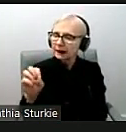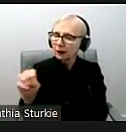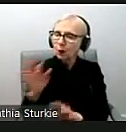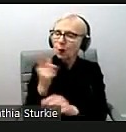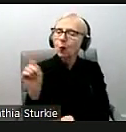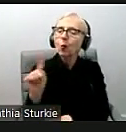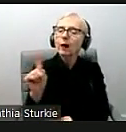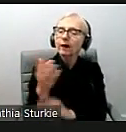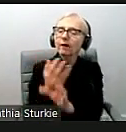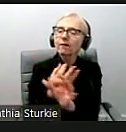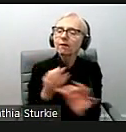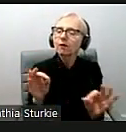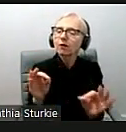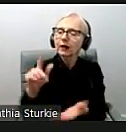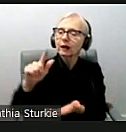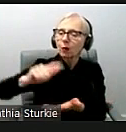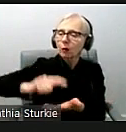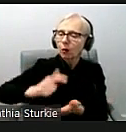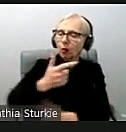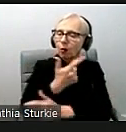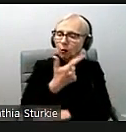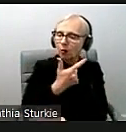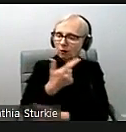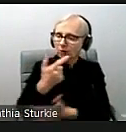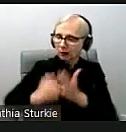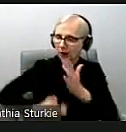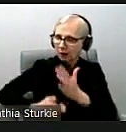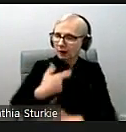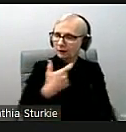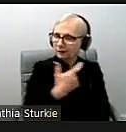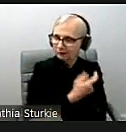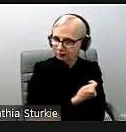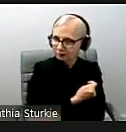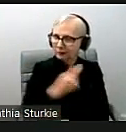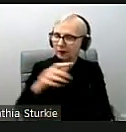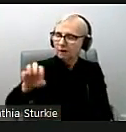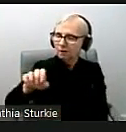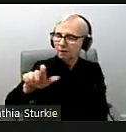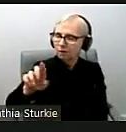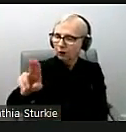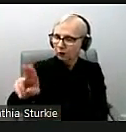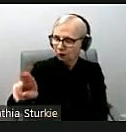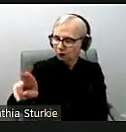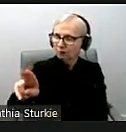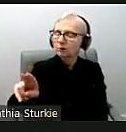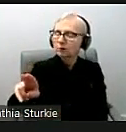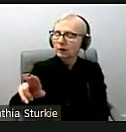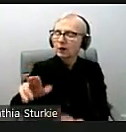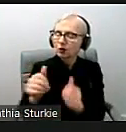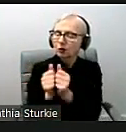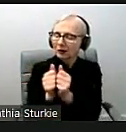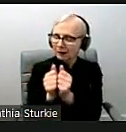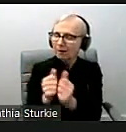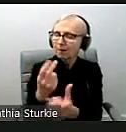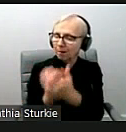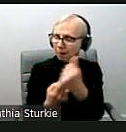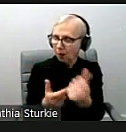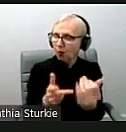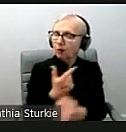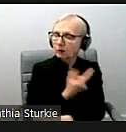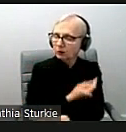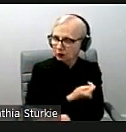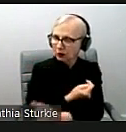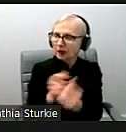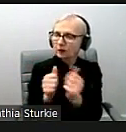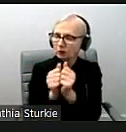or low-cost flu vaccines. And so the COVID vaccine, the flu vaccine, you can get them together. Taken together, they